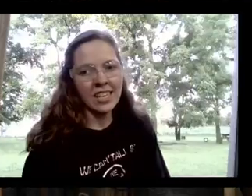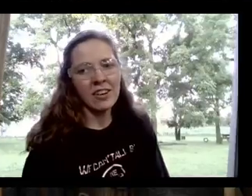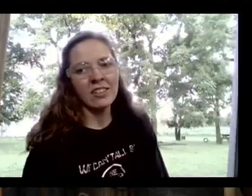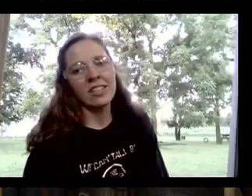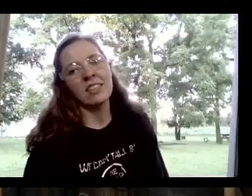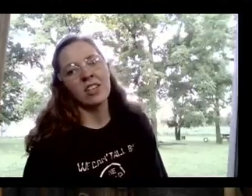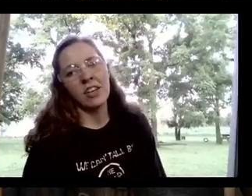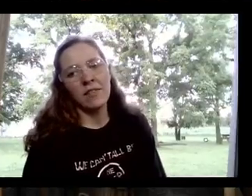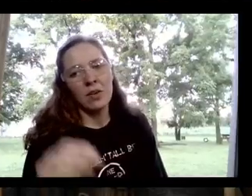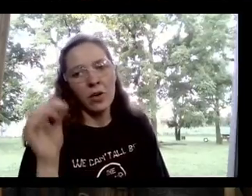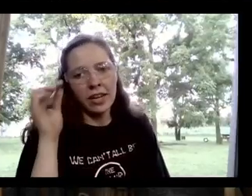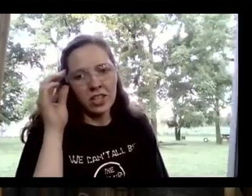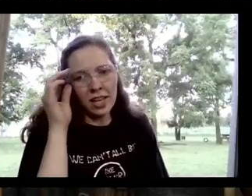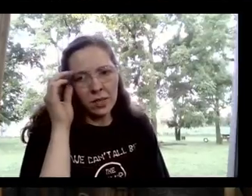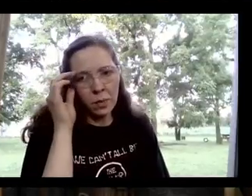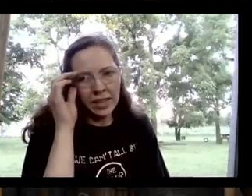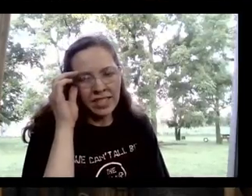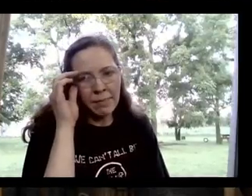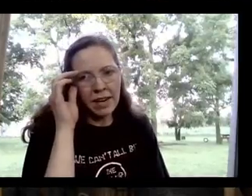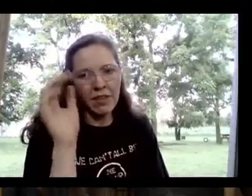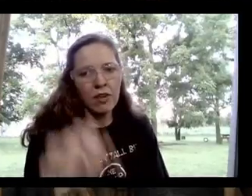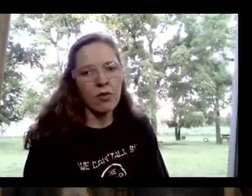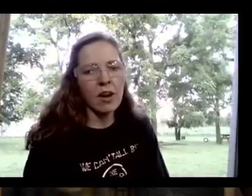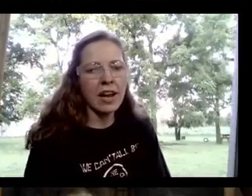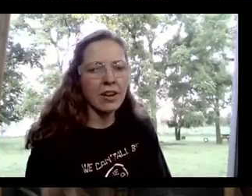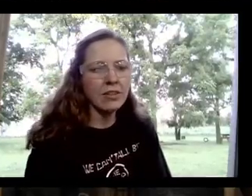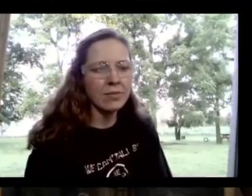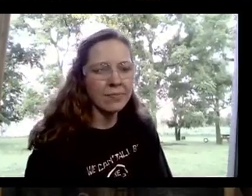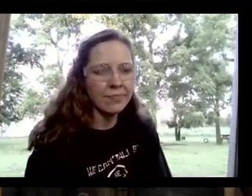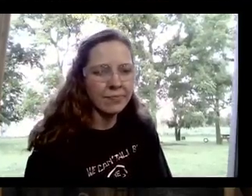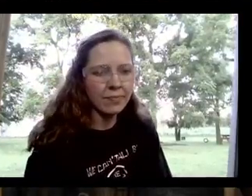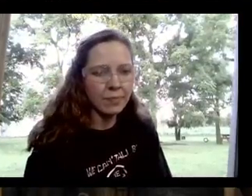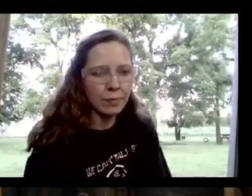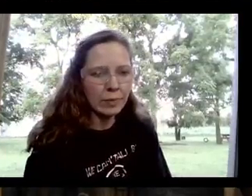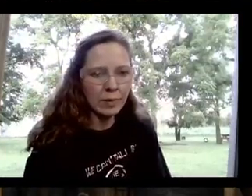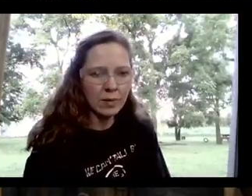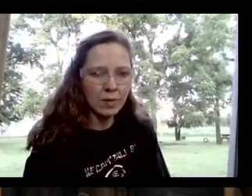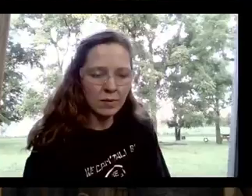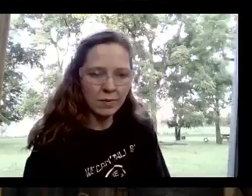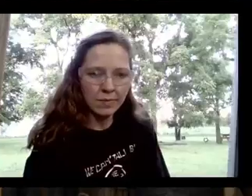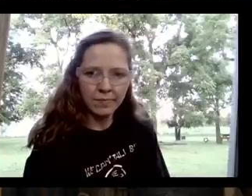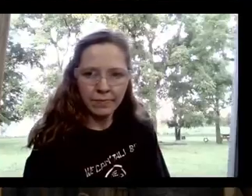Eric Seeger says, good evening, Roy and Jess. What is the benefit of wrought iron?